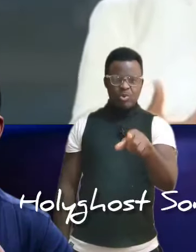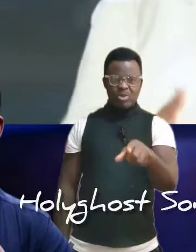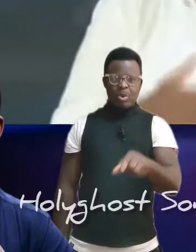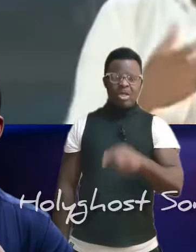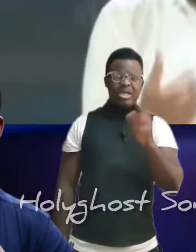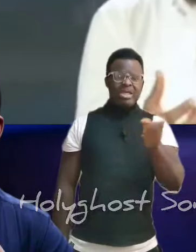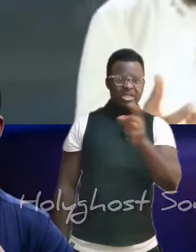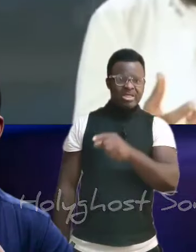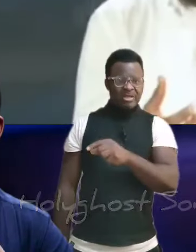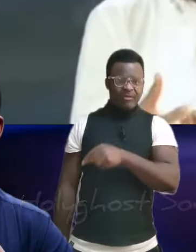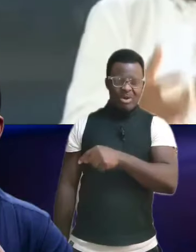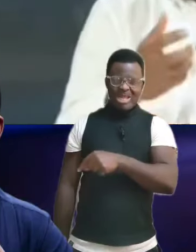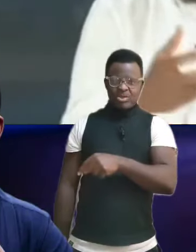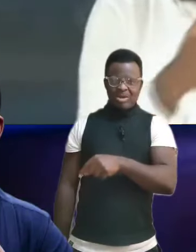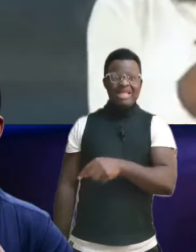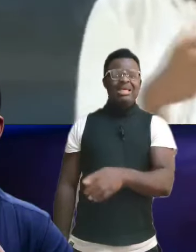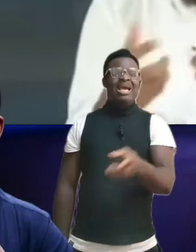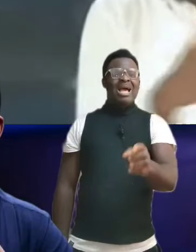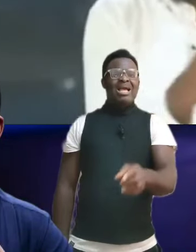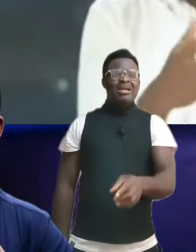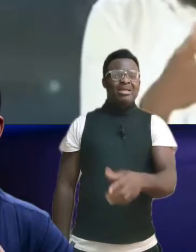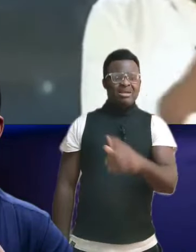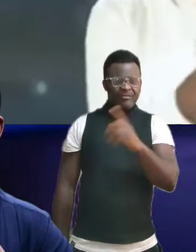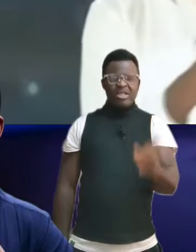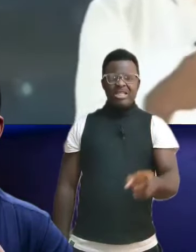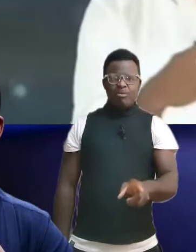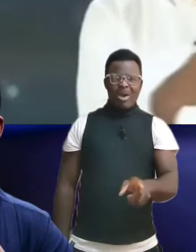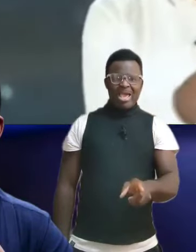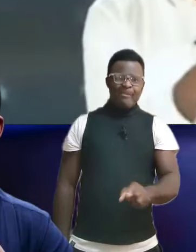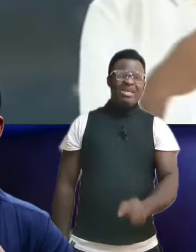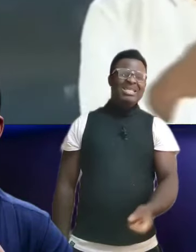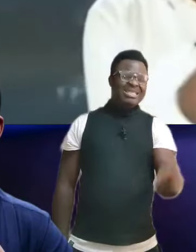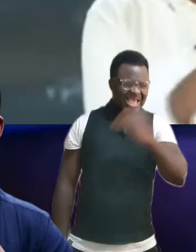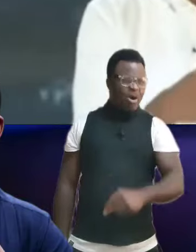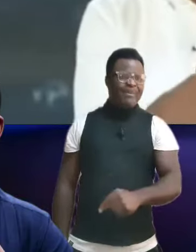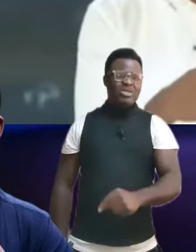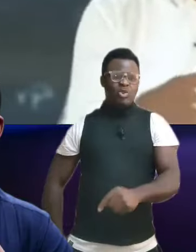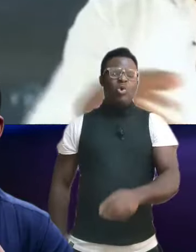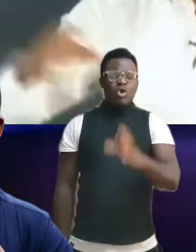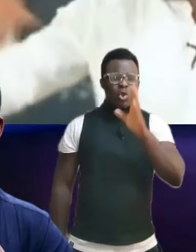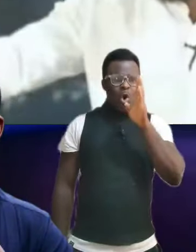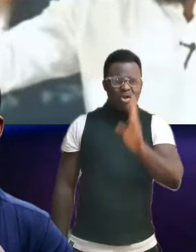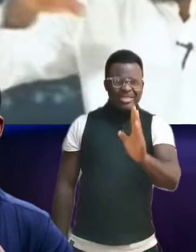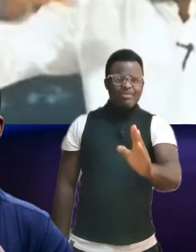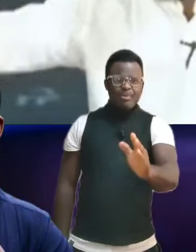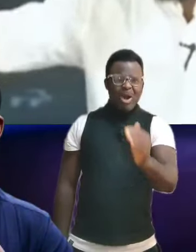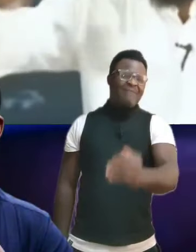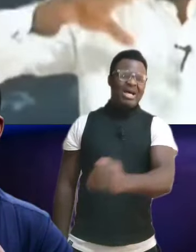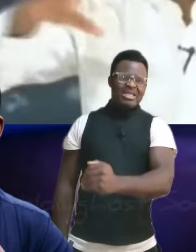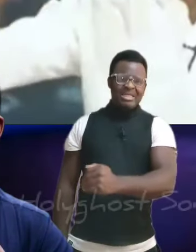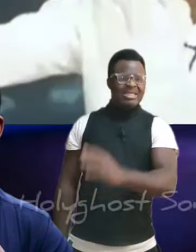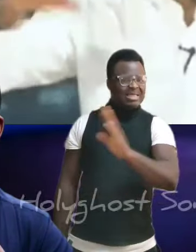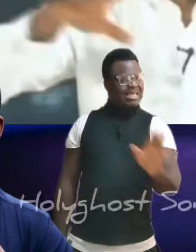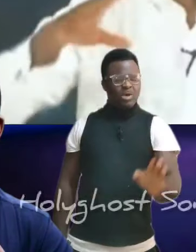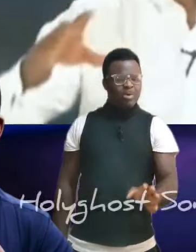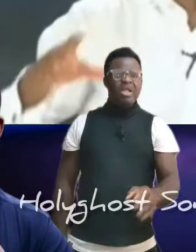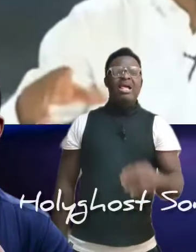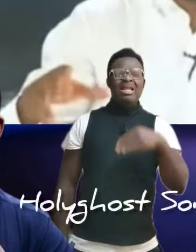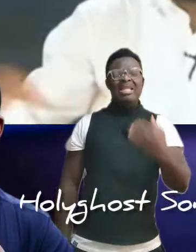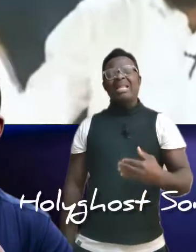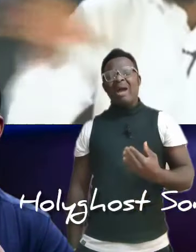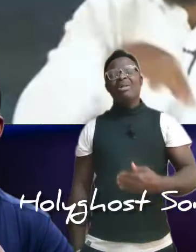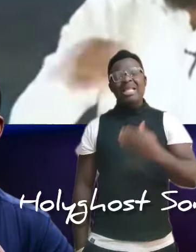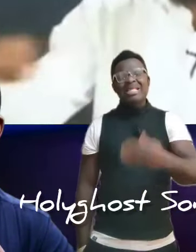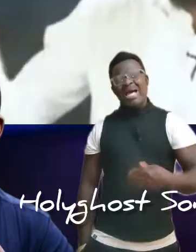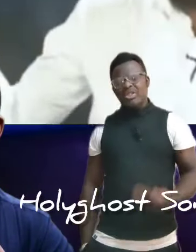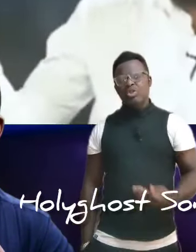someone, there must be mens rea. There must be a meeting of the mind. People were arrested at different locations in the country.